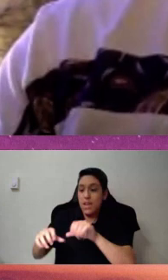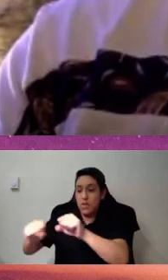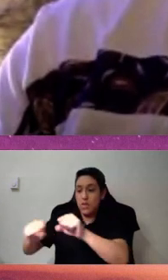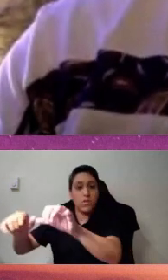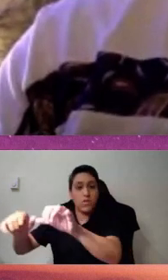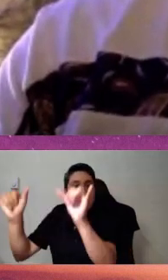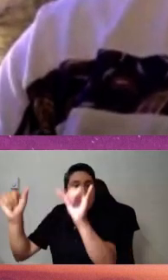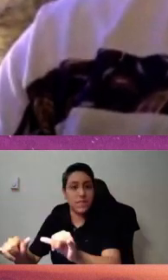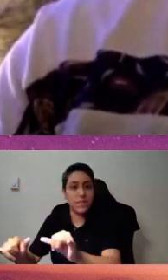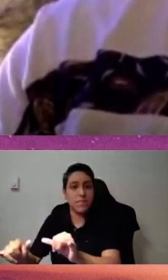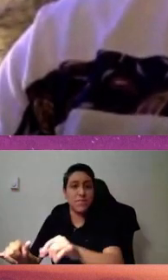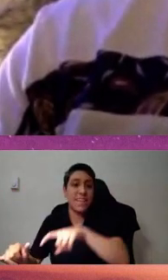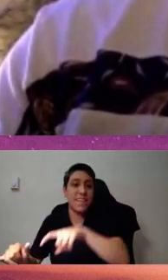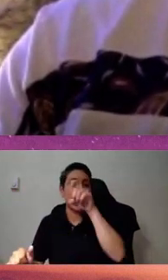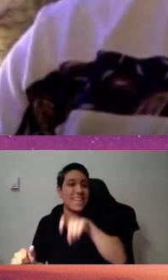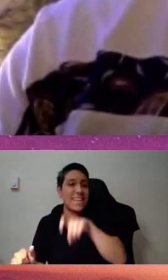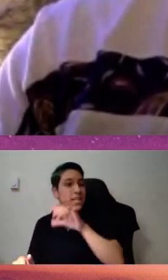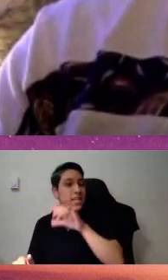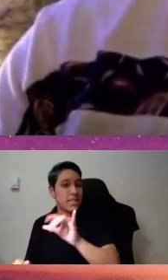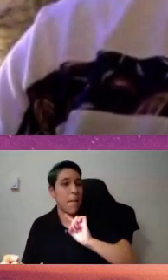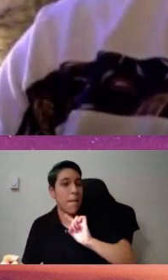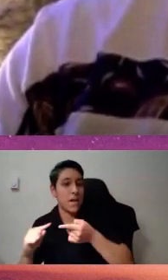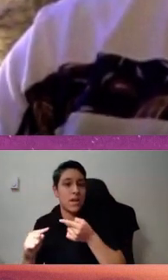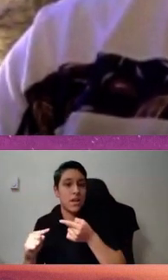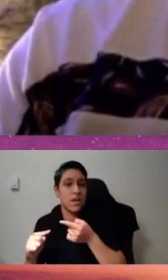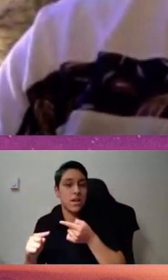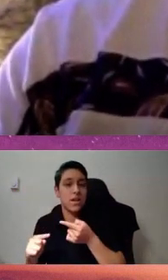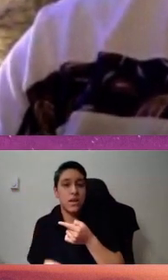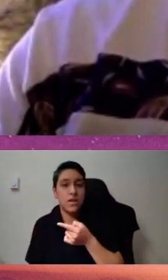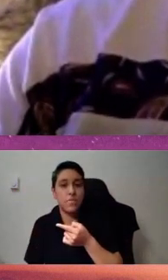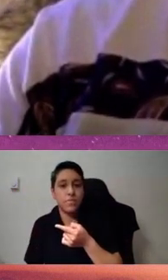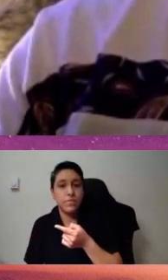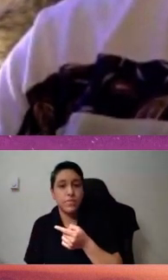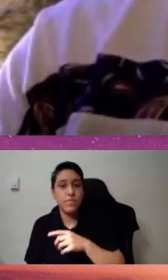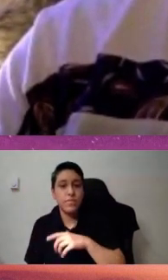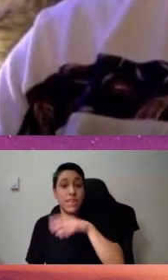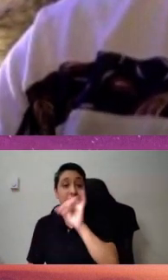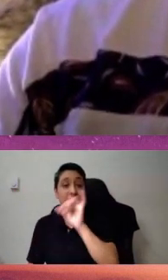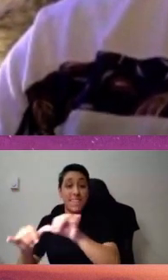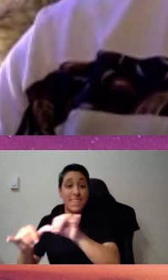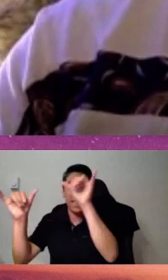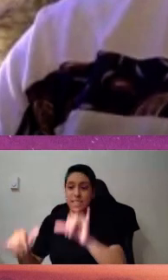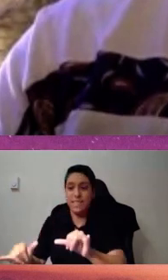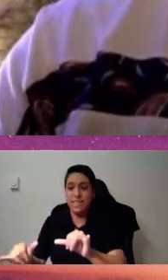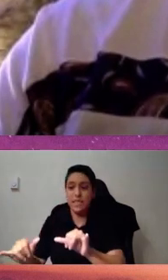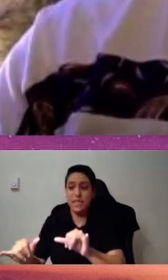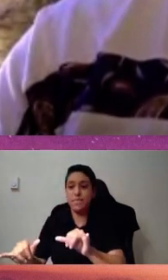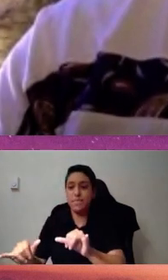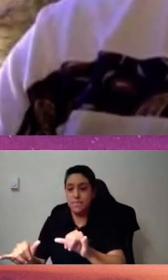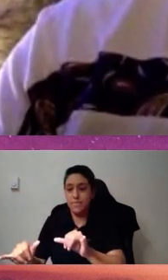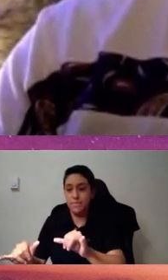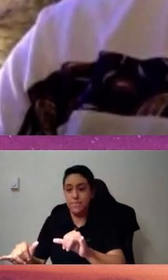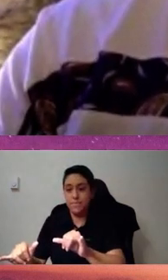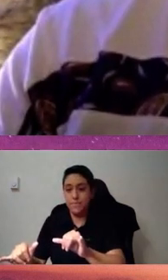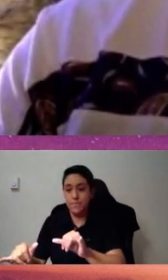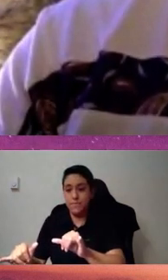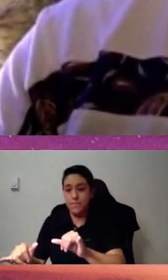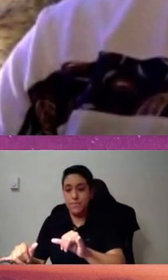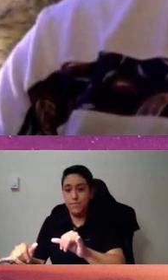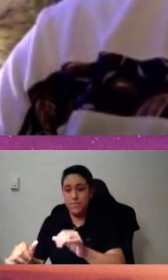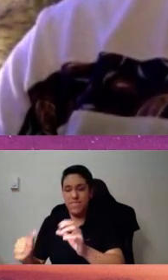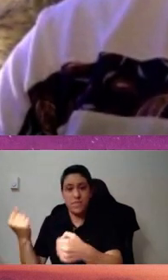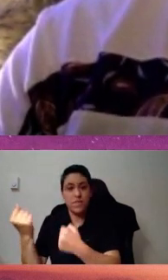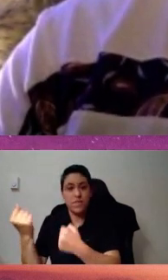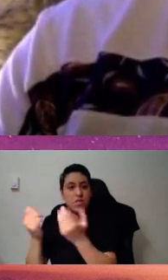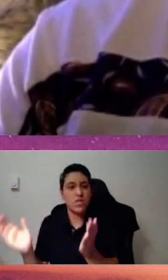necessitates that harm. Colonialism ensures that harm and ensures that we do not have healing practices and that we're not focused